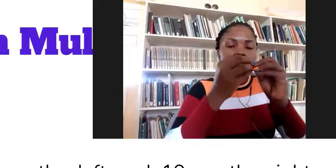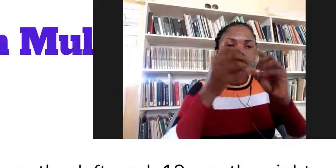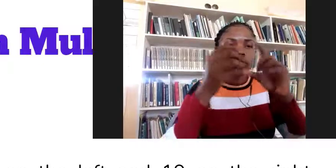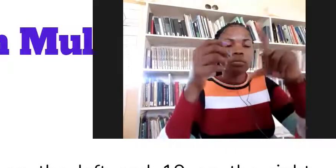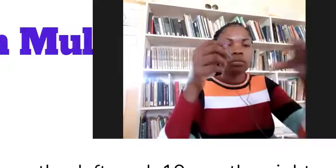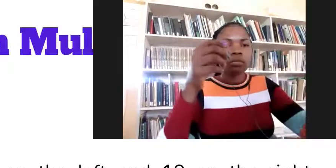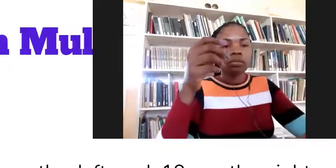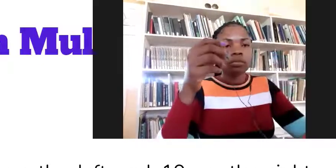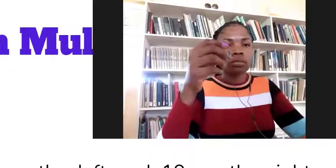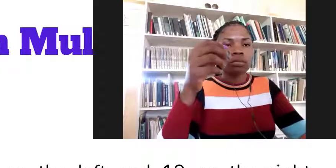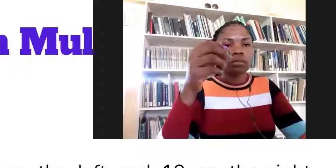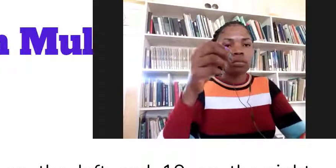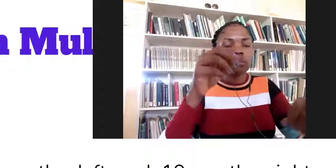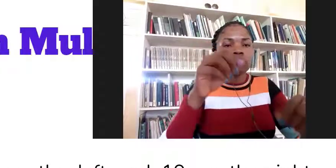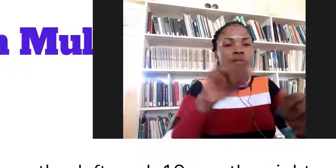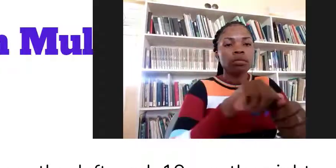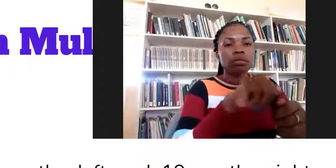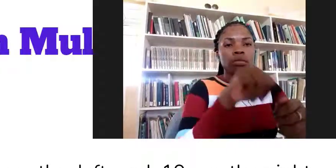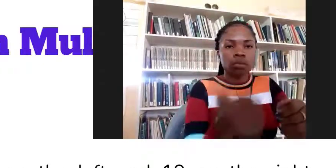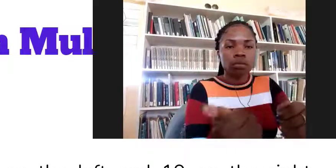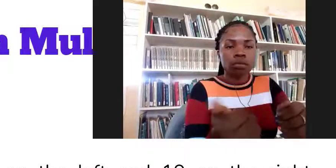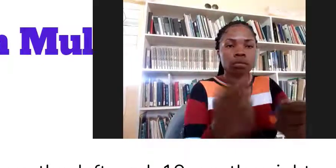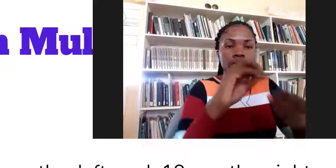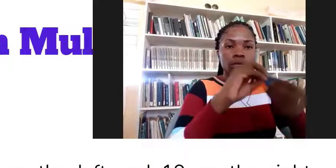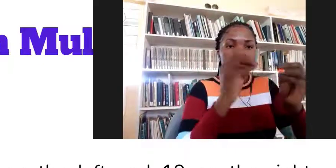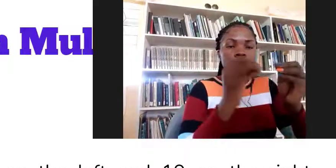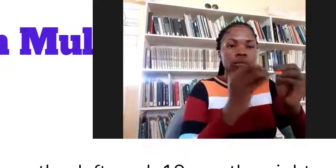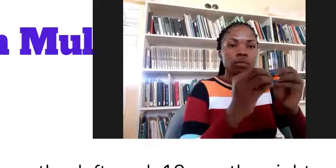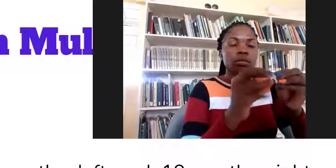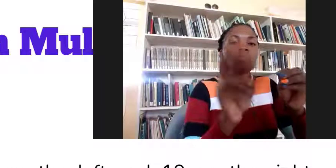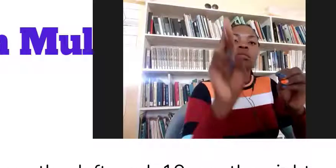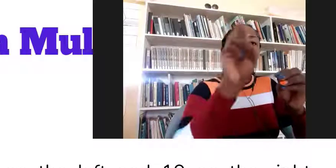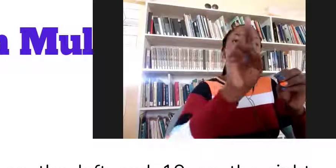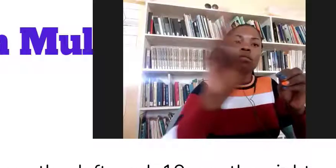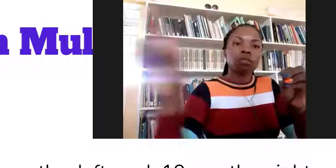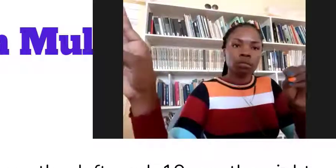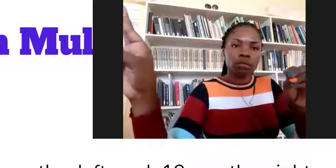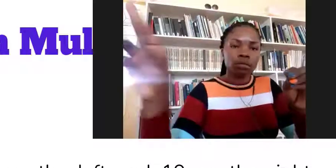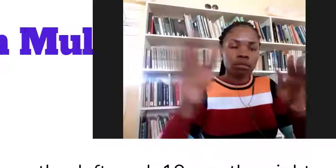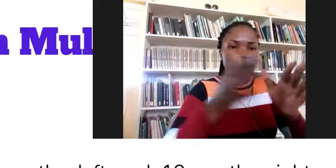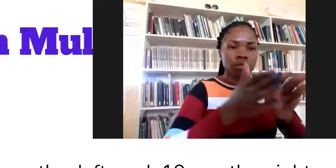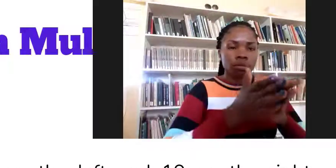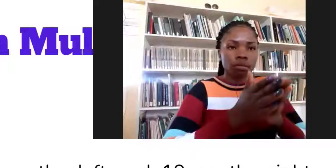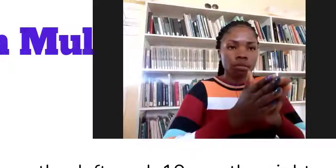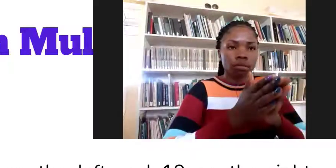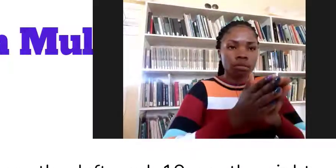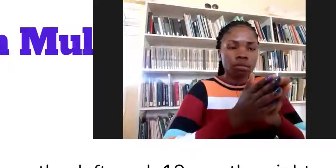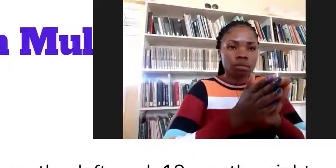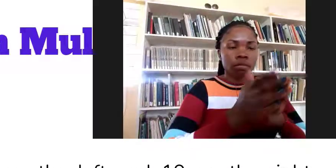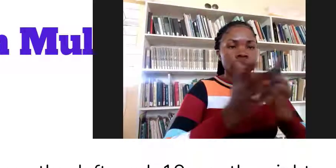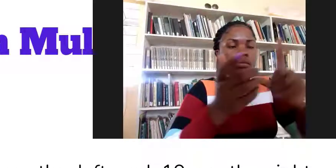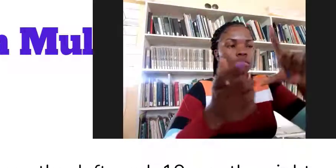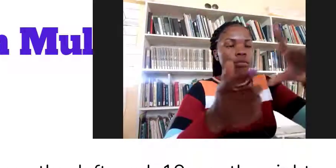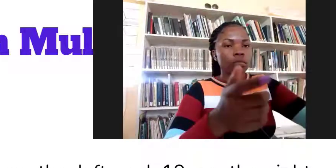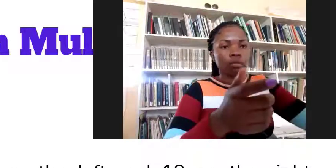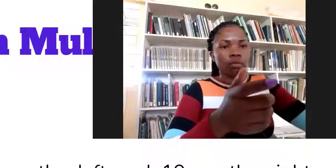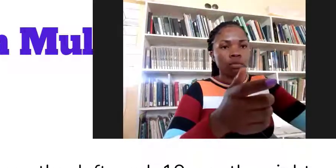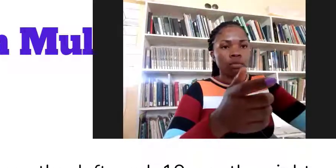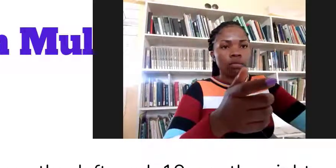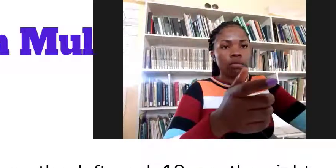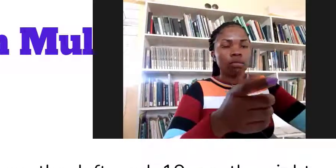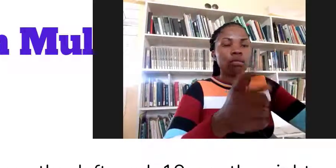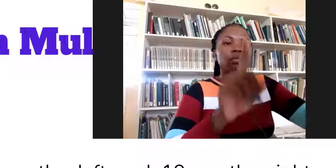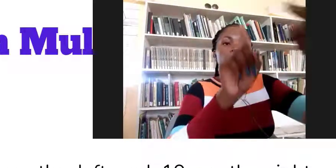On the left column, the number on the left column, we double it.